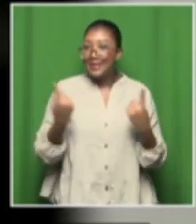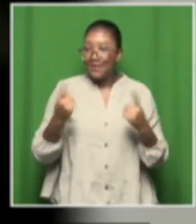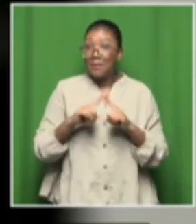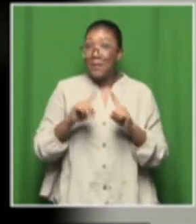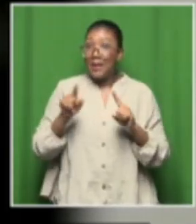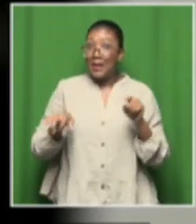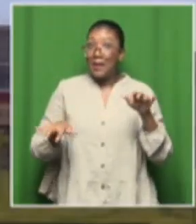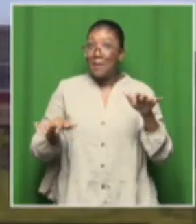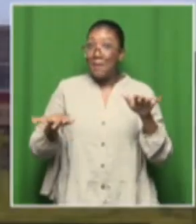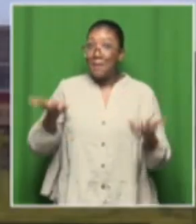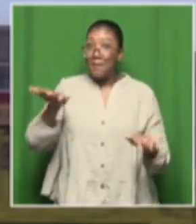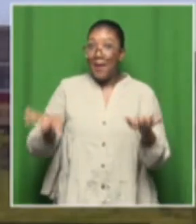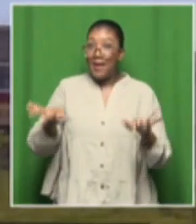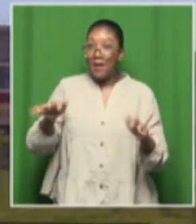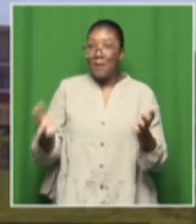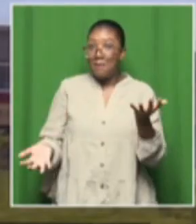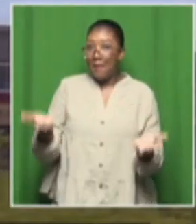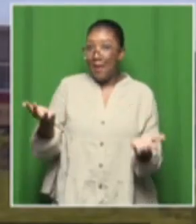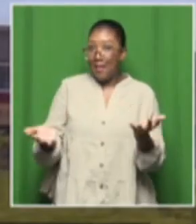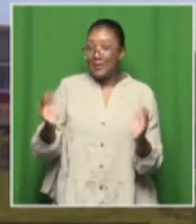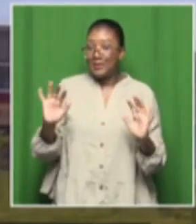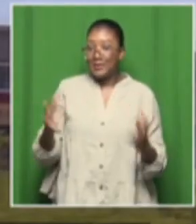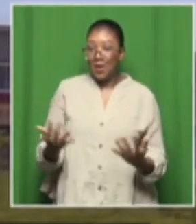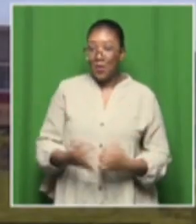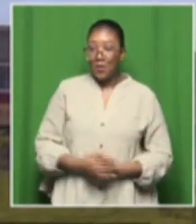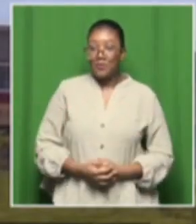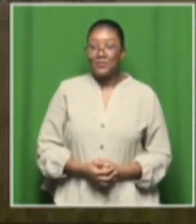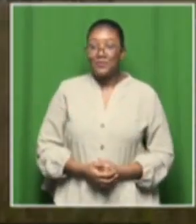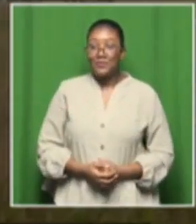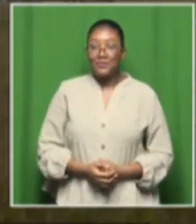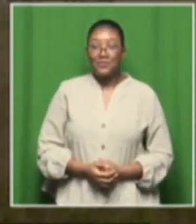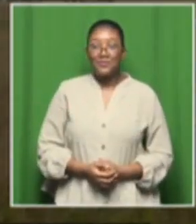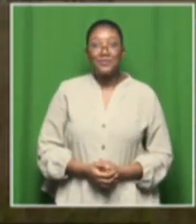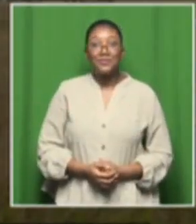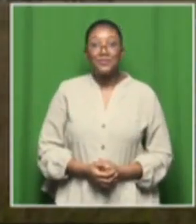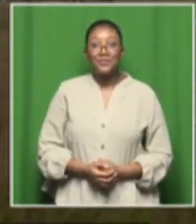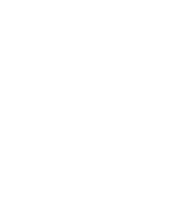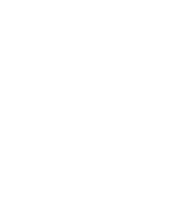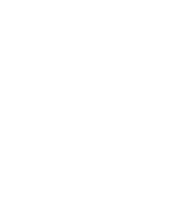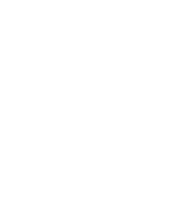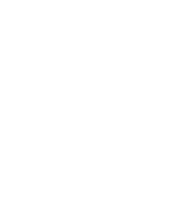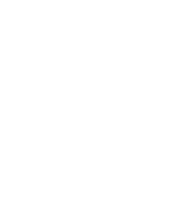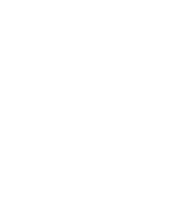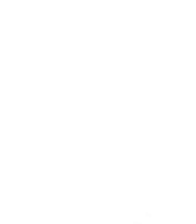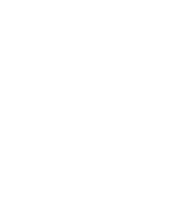balance this all out? Nothando Makutulela, SABC News, Johannesburg.